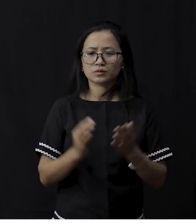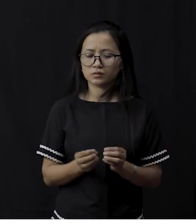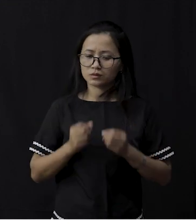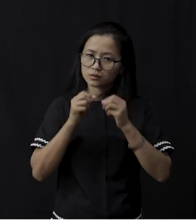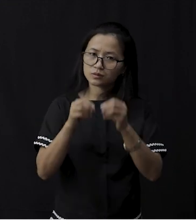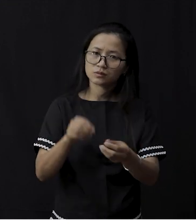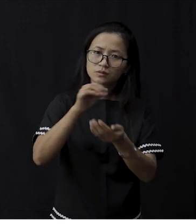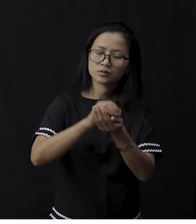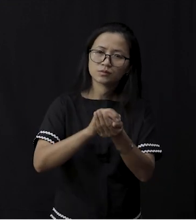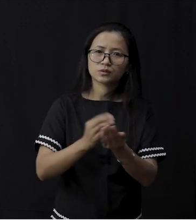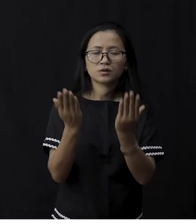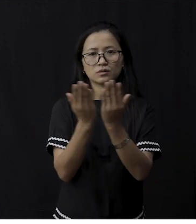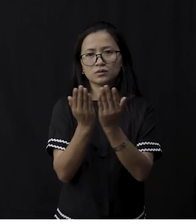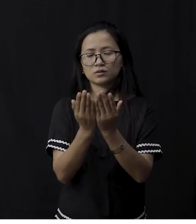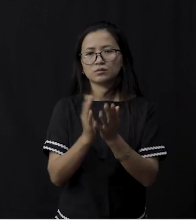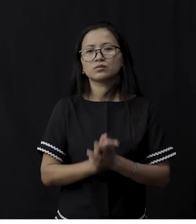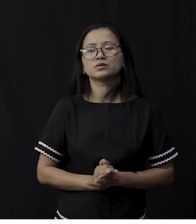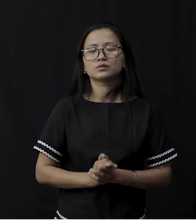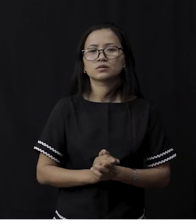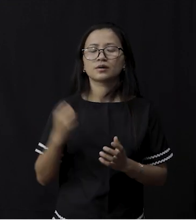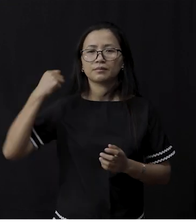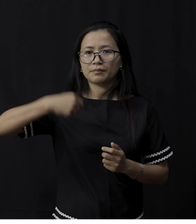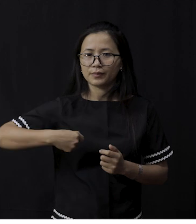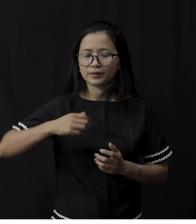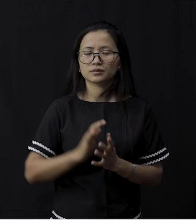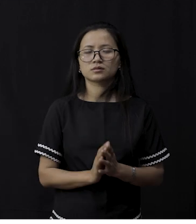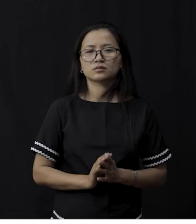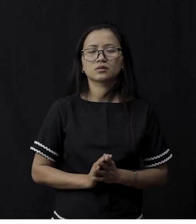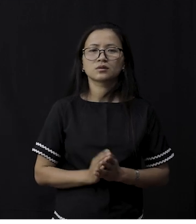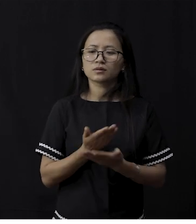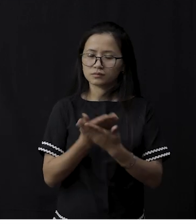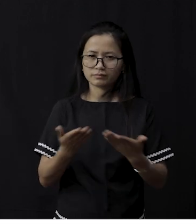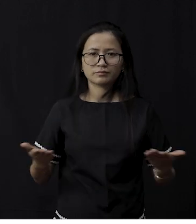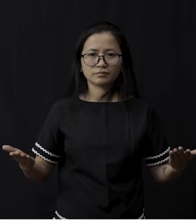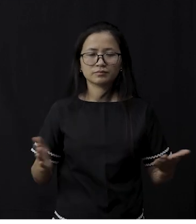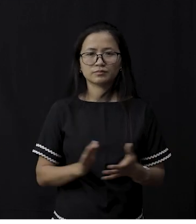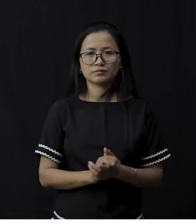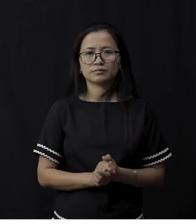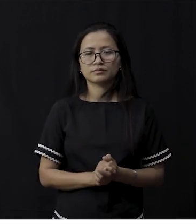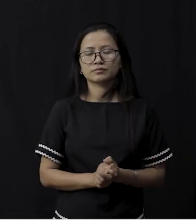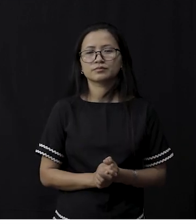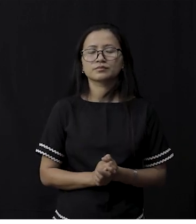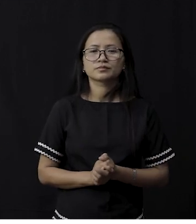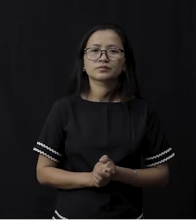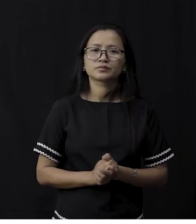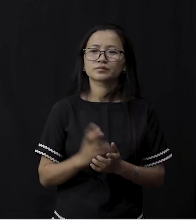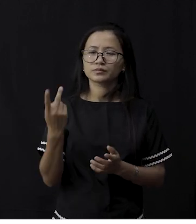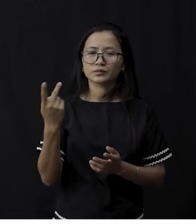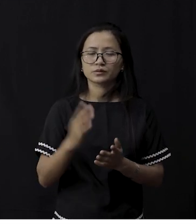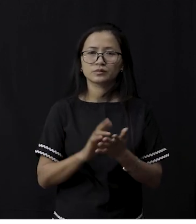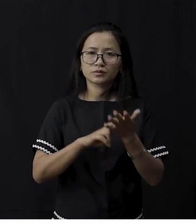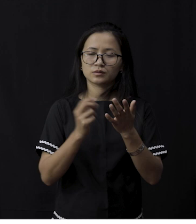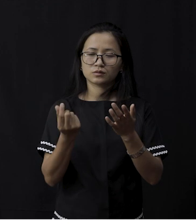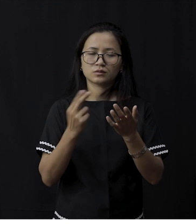books, your pencil, your tiffin box, and your water bottle. So book is a name of a thing. Desk is a name of a thing. So that's your two